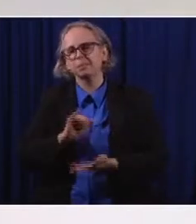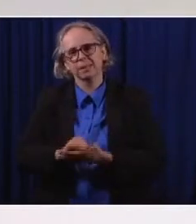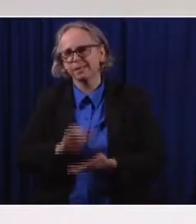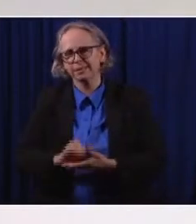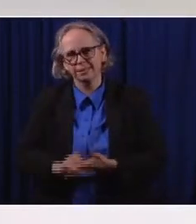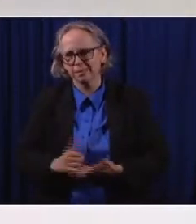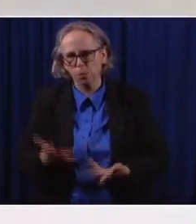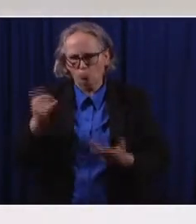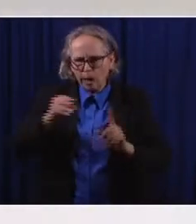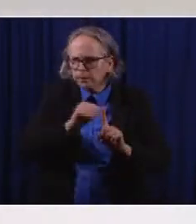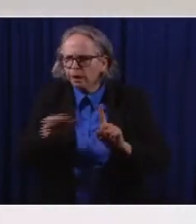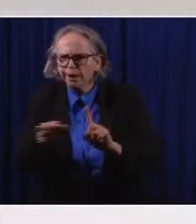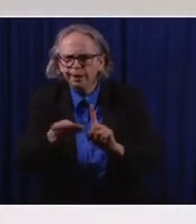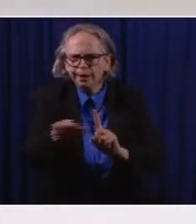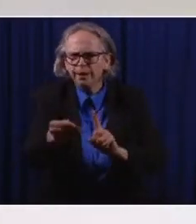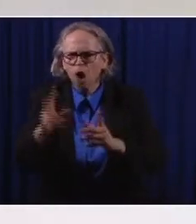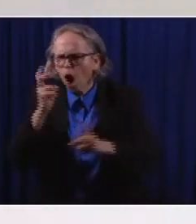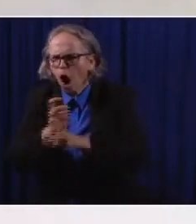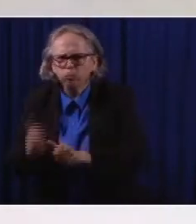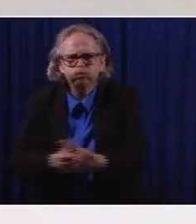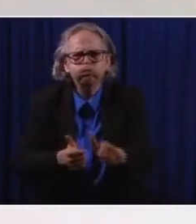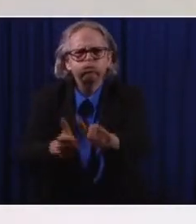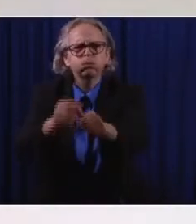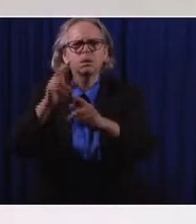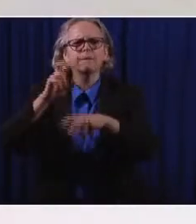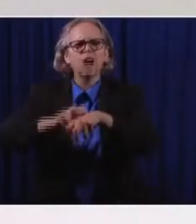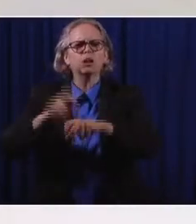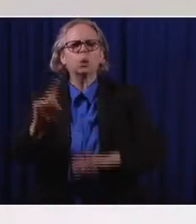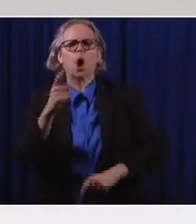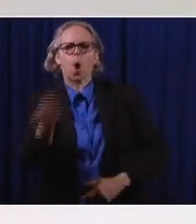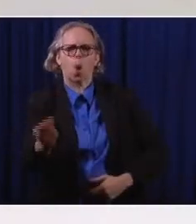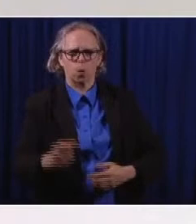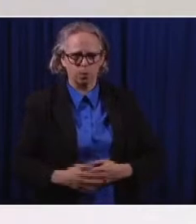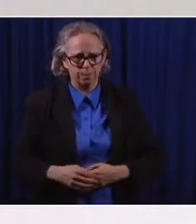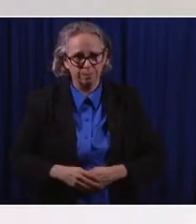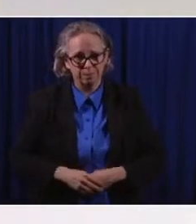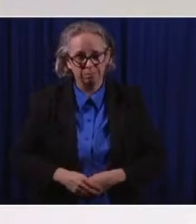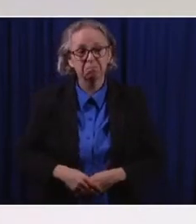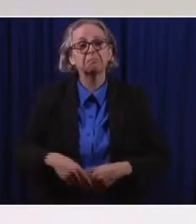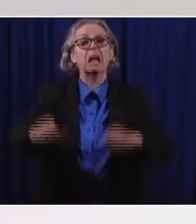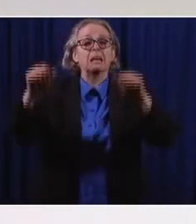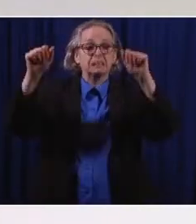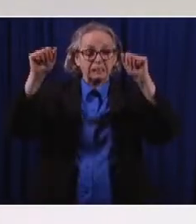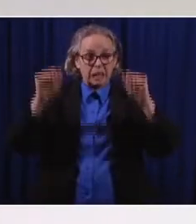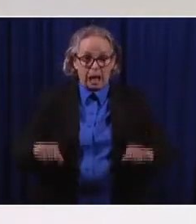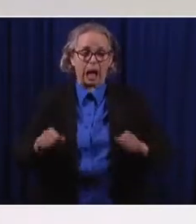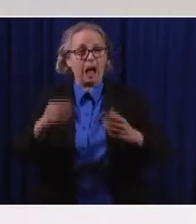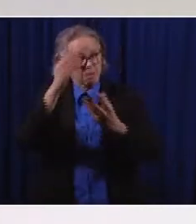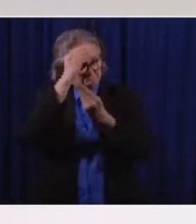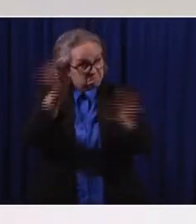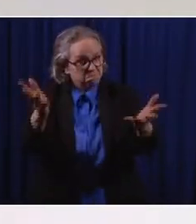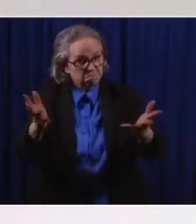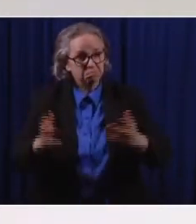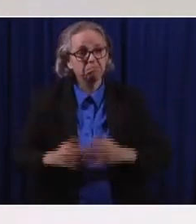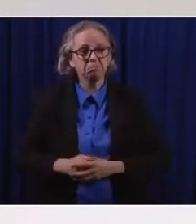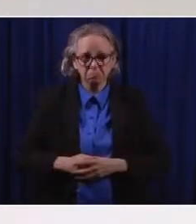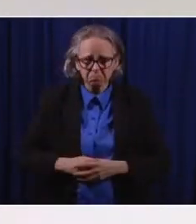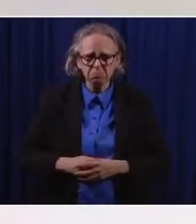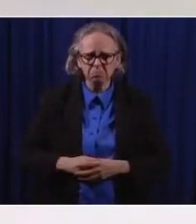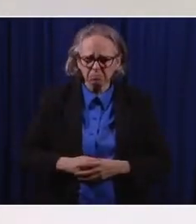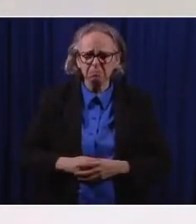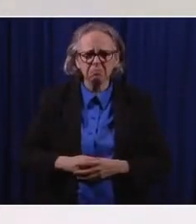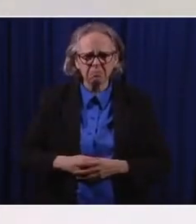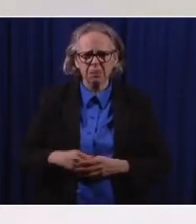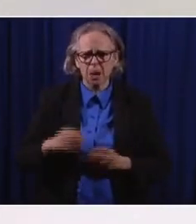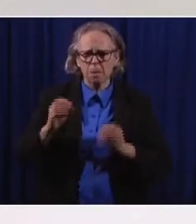Again, though, even in place of exact estimates, what we can say with confidence is that some hundreds of thousands of Ohioans have had